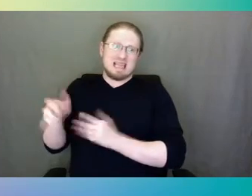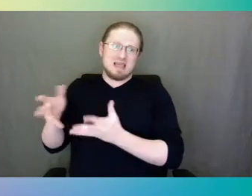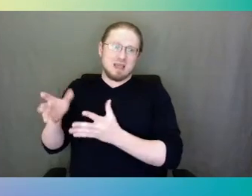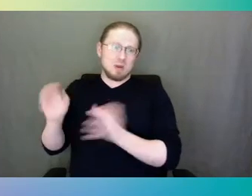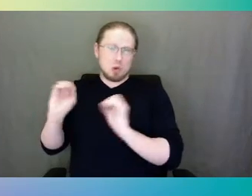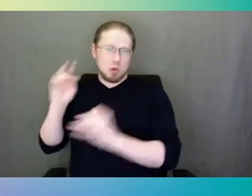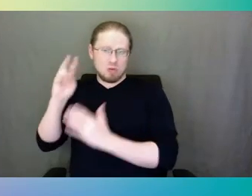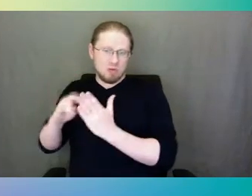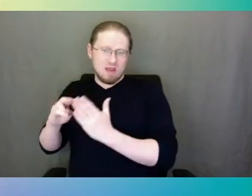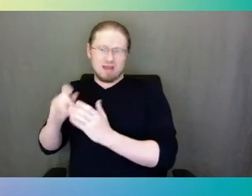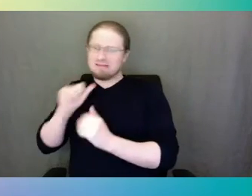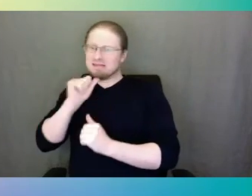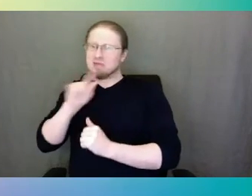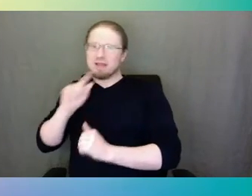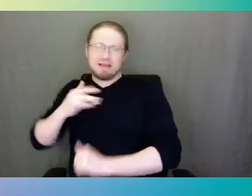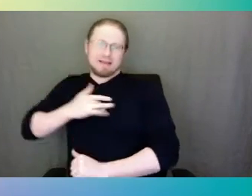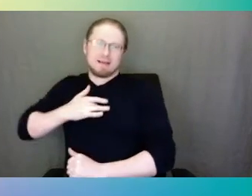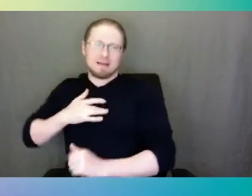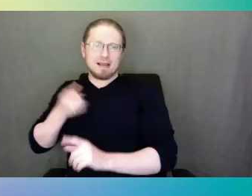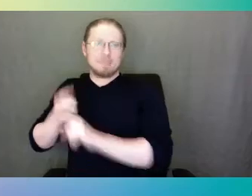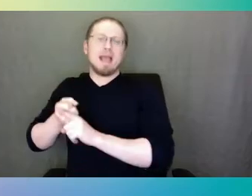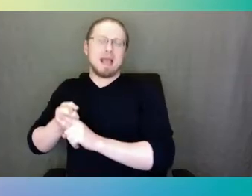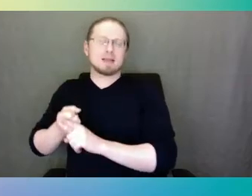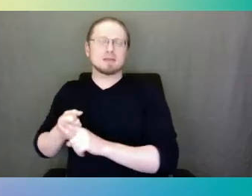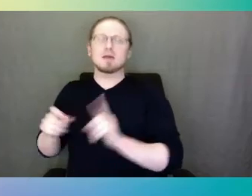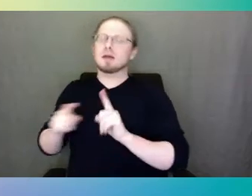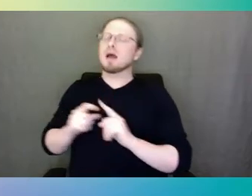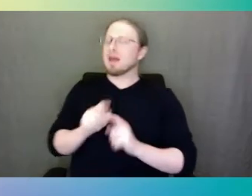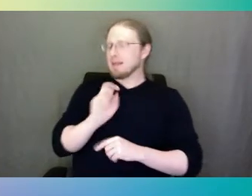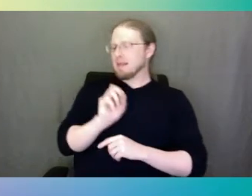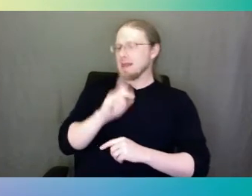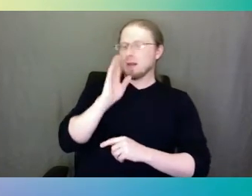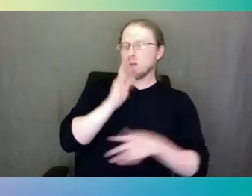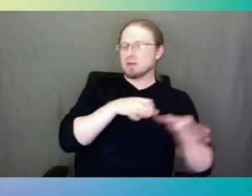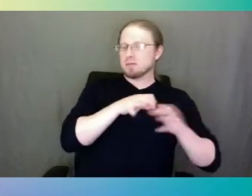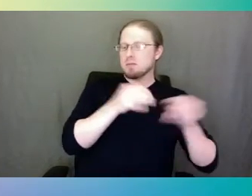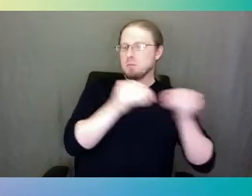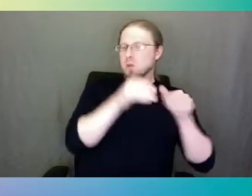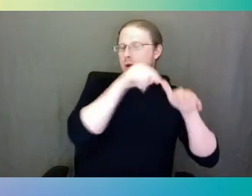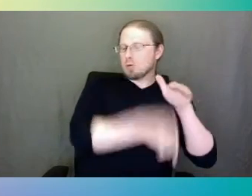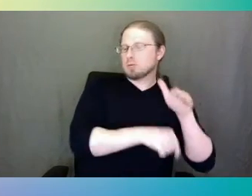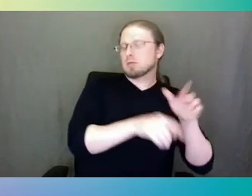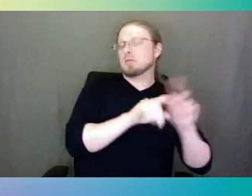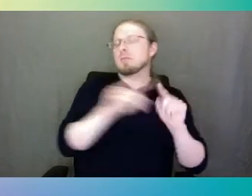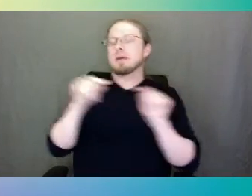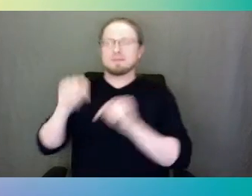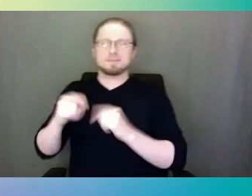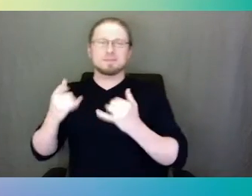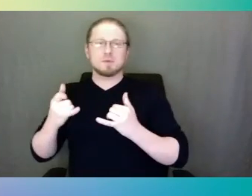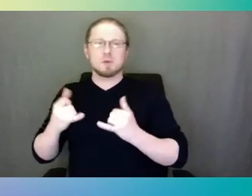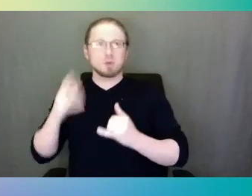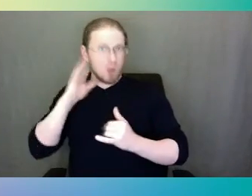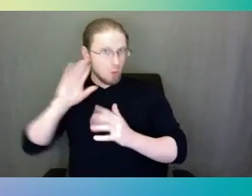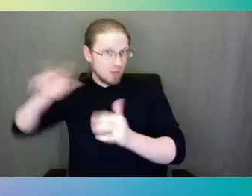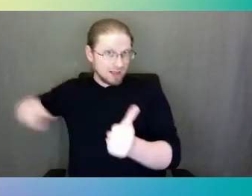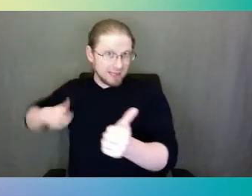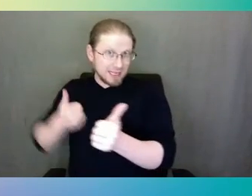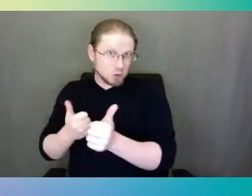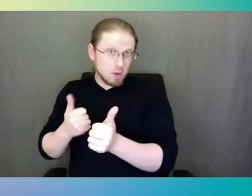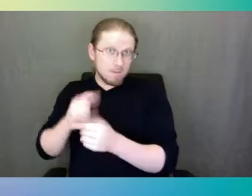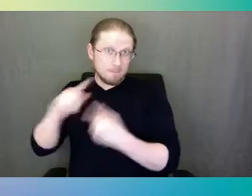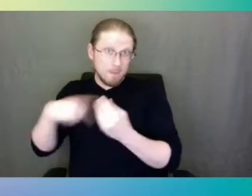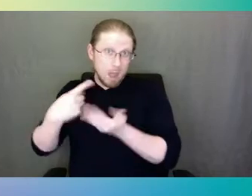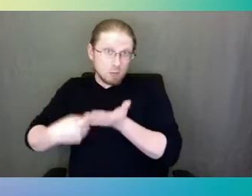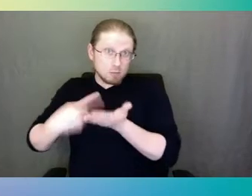Ed touched on it, but I'll explain in greater detail why no one did anything about it. So I'm going to catch you up in the culture. About